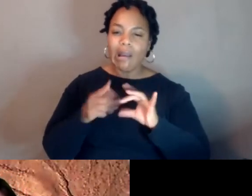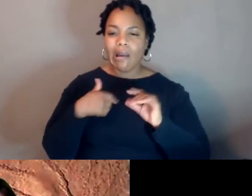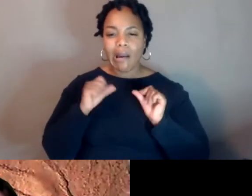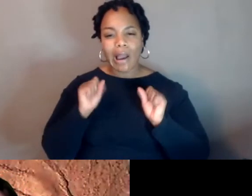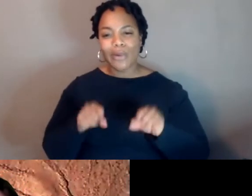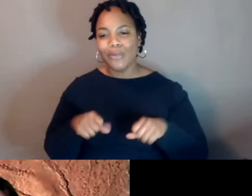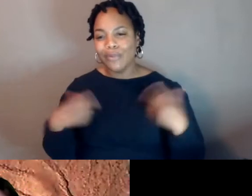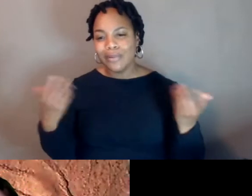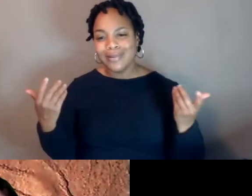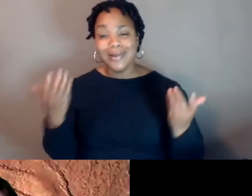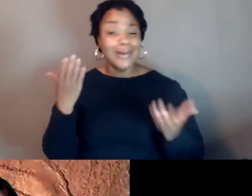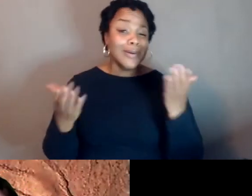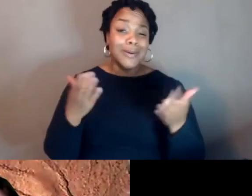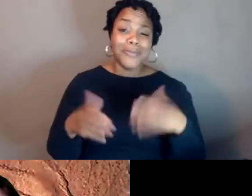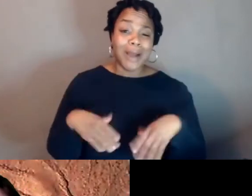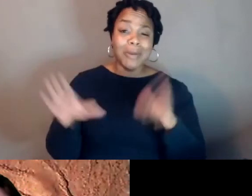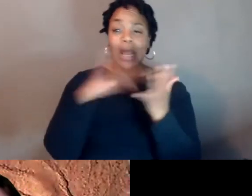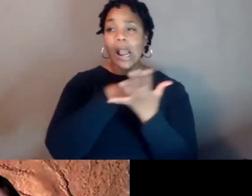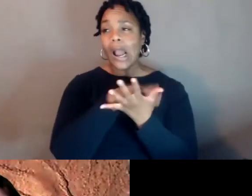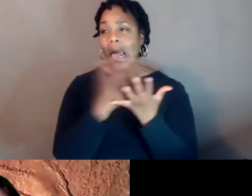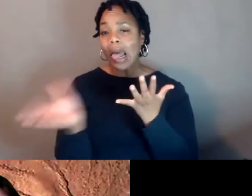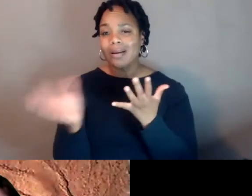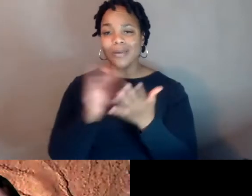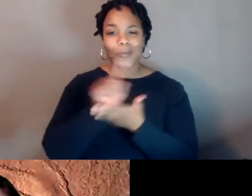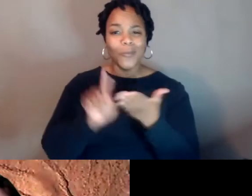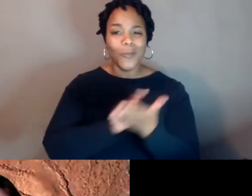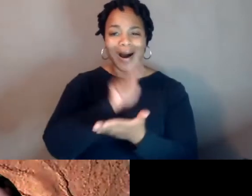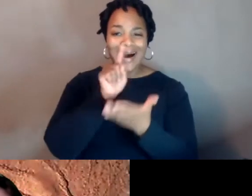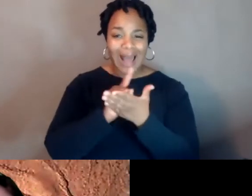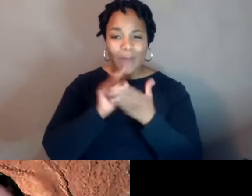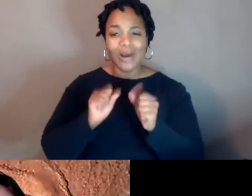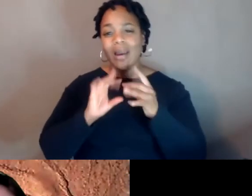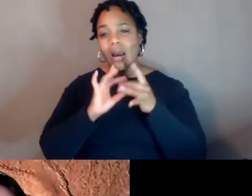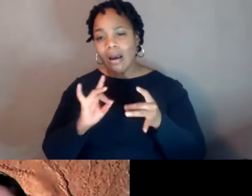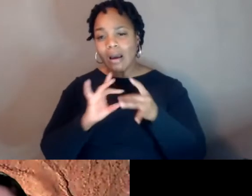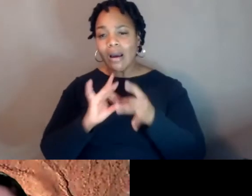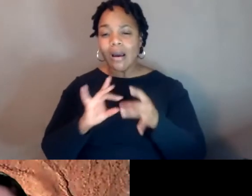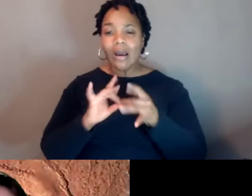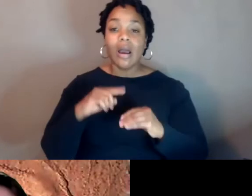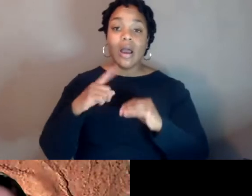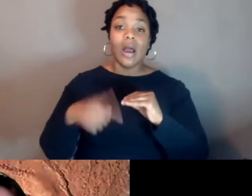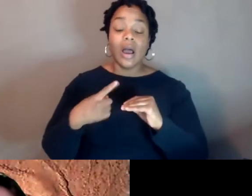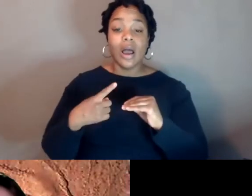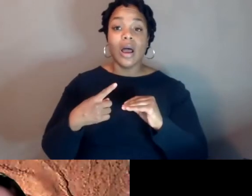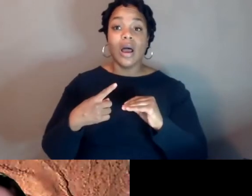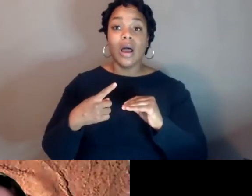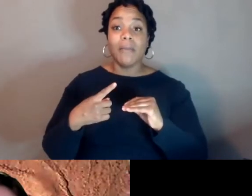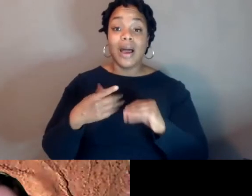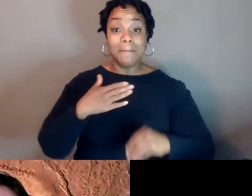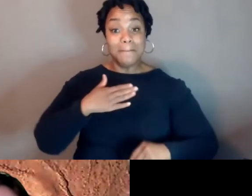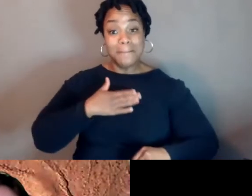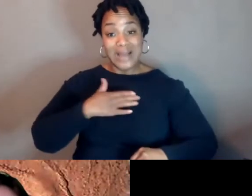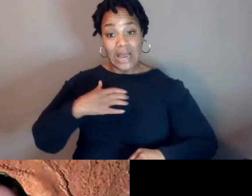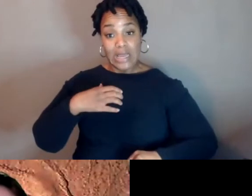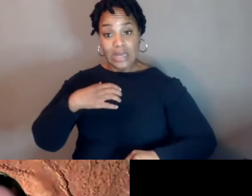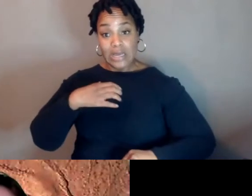the rest of my time talking about the complaint I brought along with two